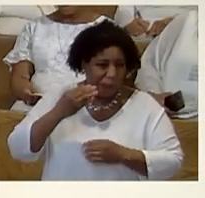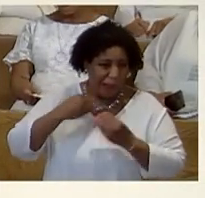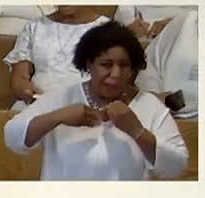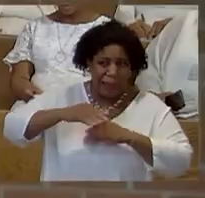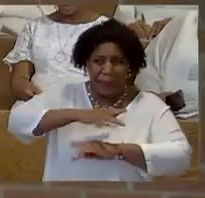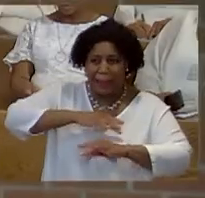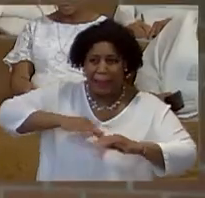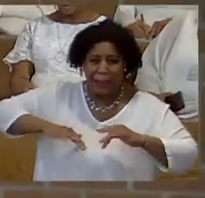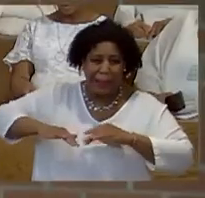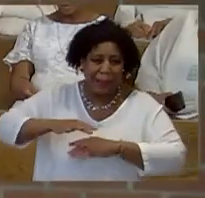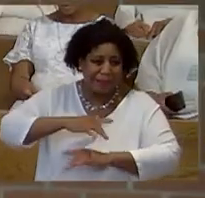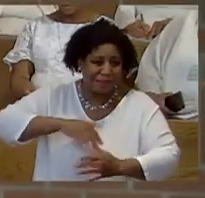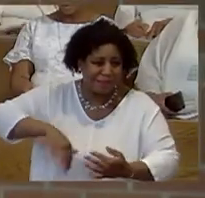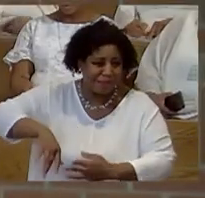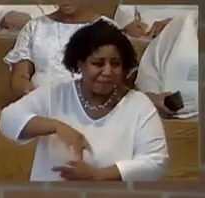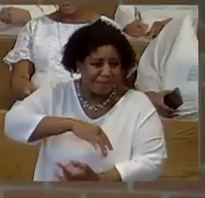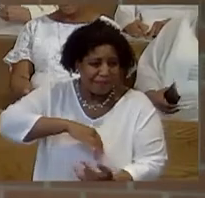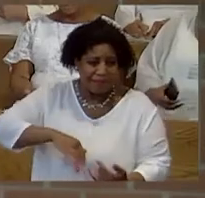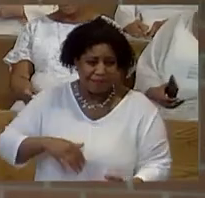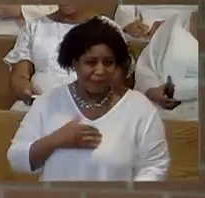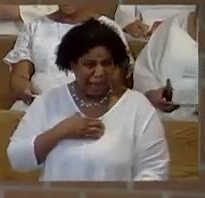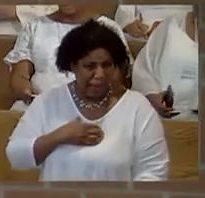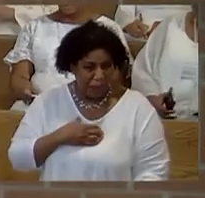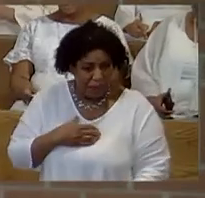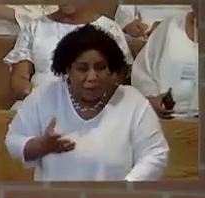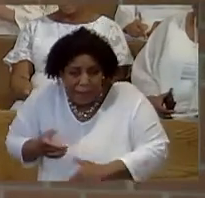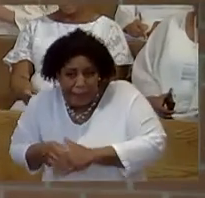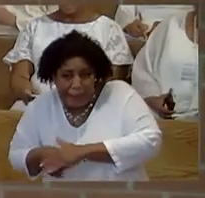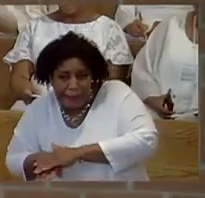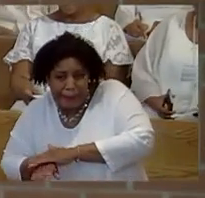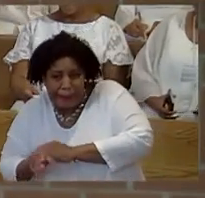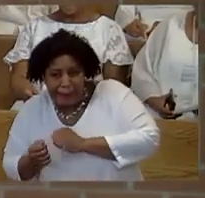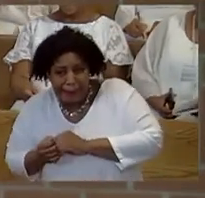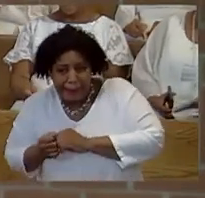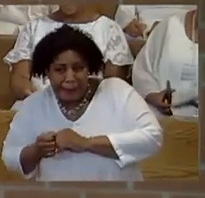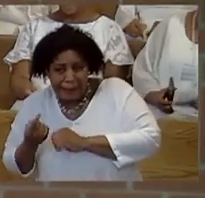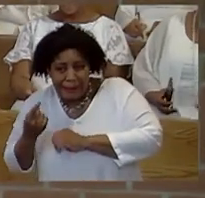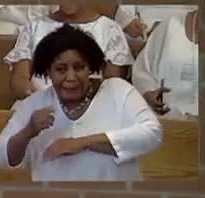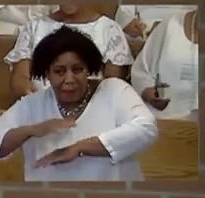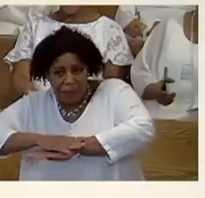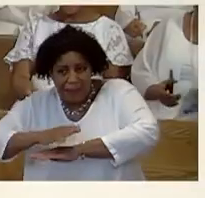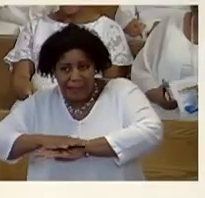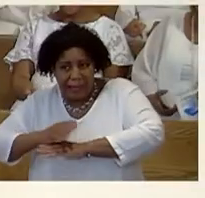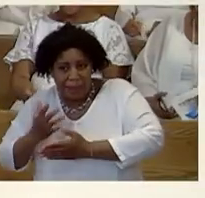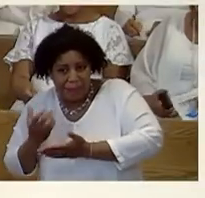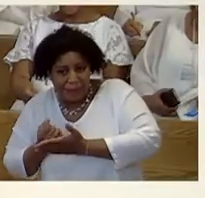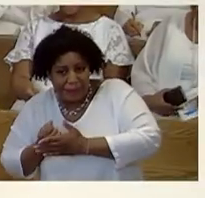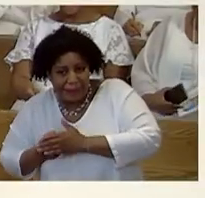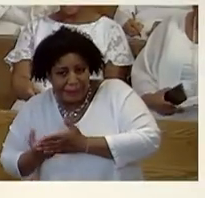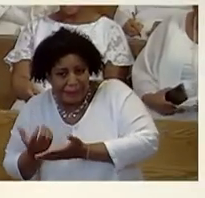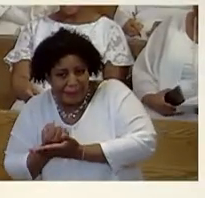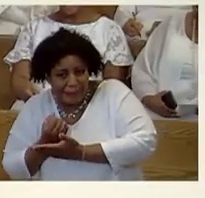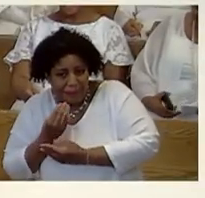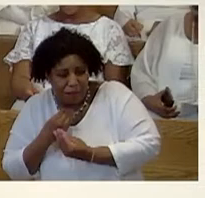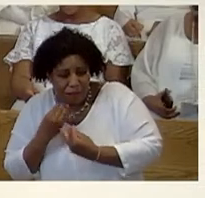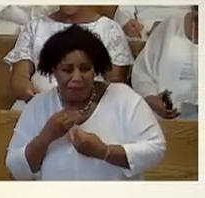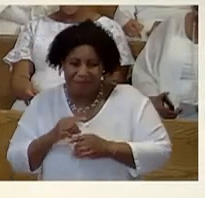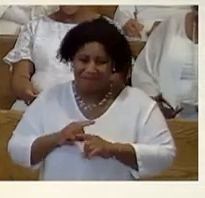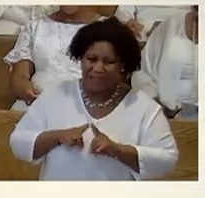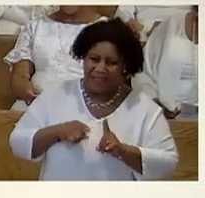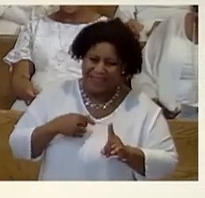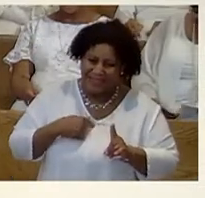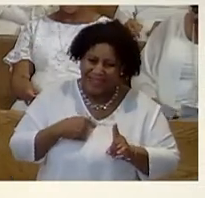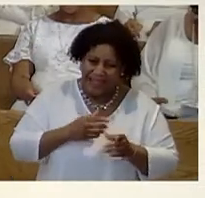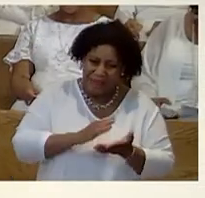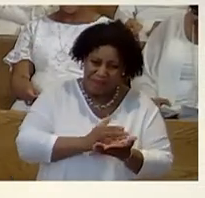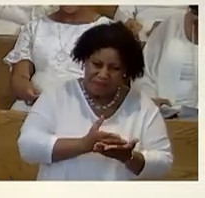to fellowship. And I wish I could slide my feet under somebody's table today. But I'm going to break some